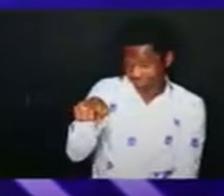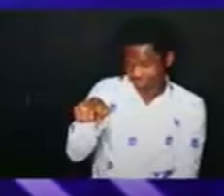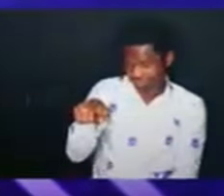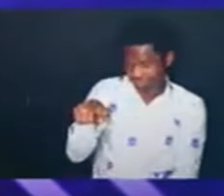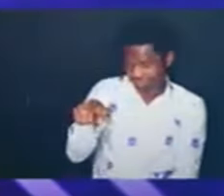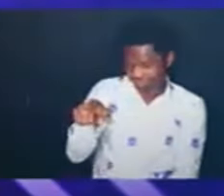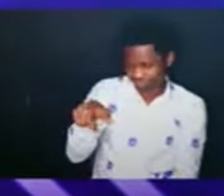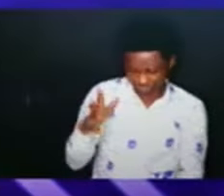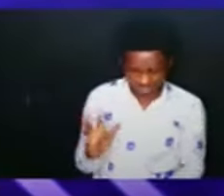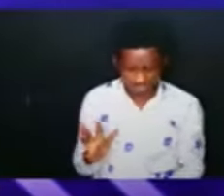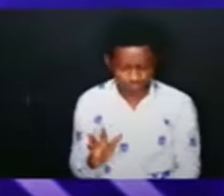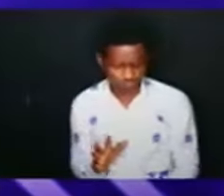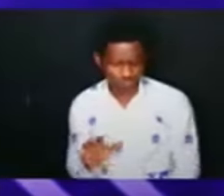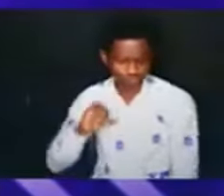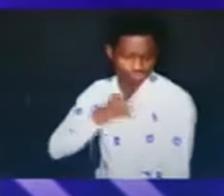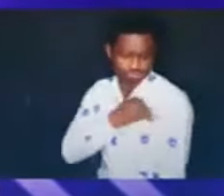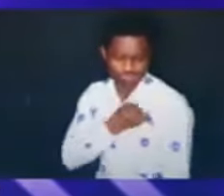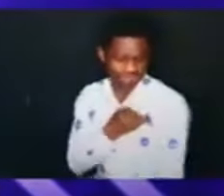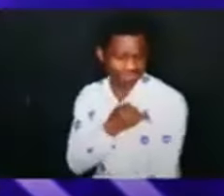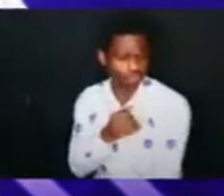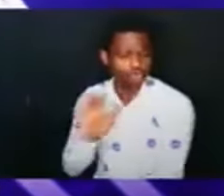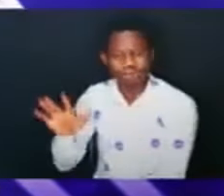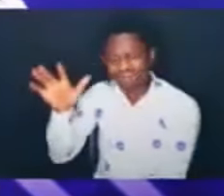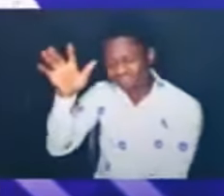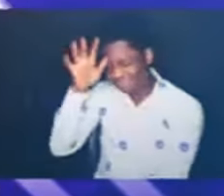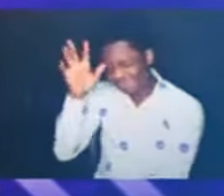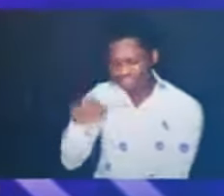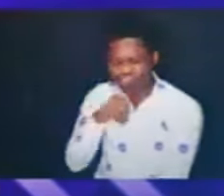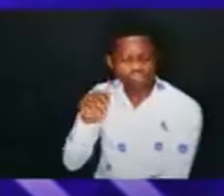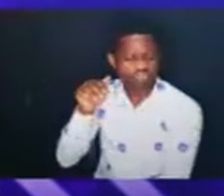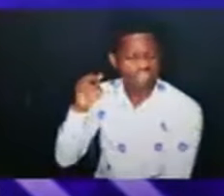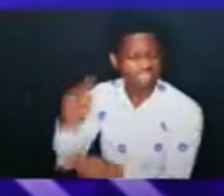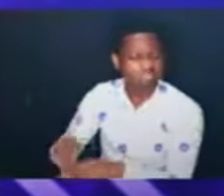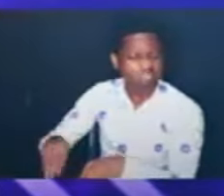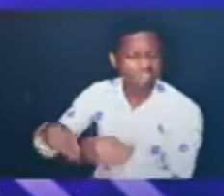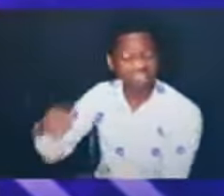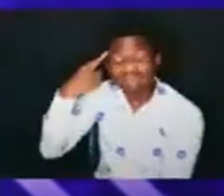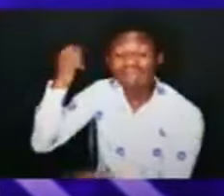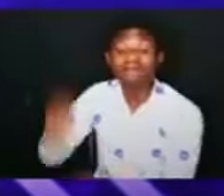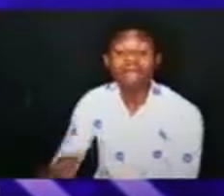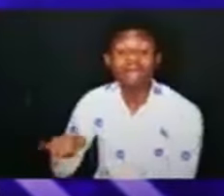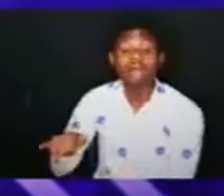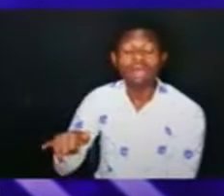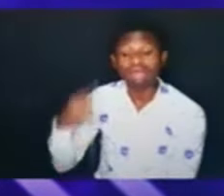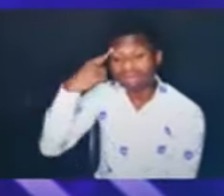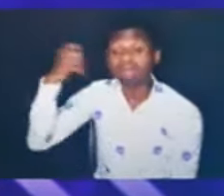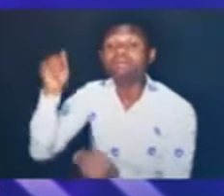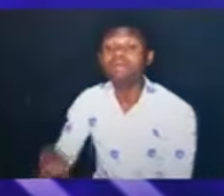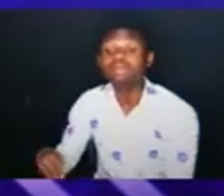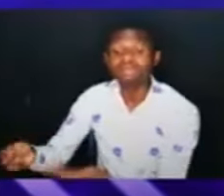didn't name their brother dreamer. But when people have bitter spirit against you, they don't call you by